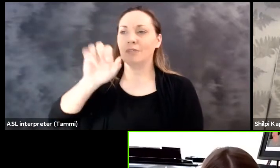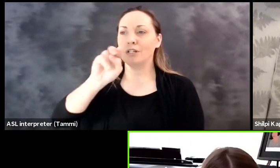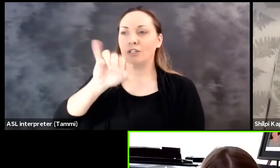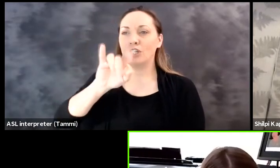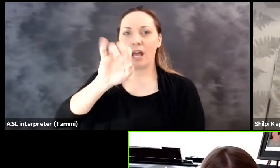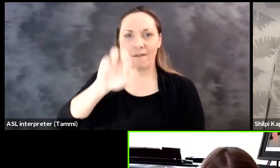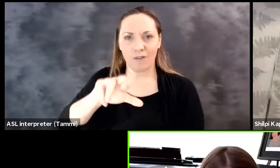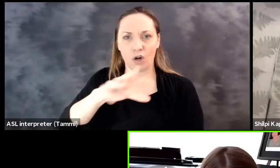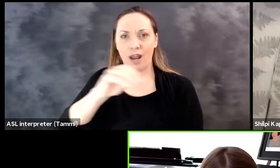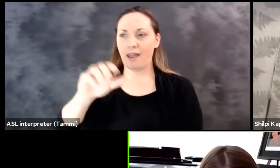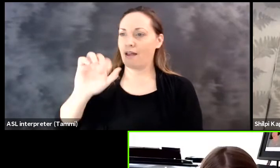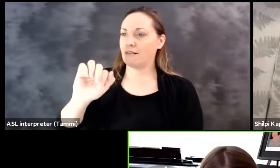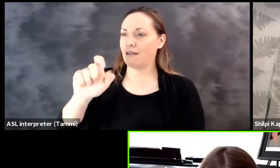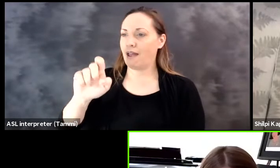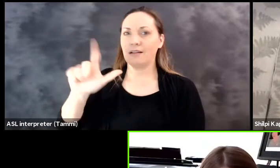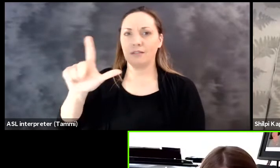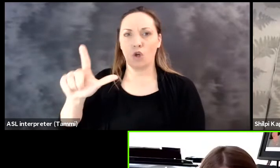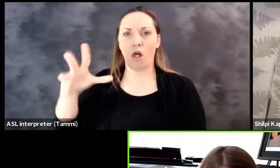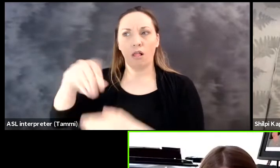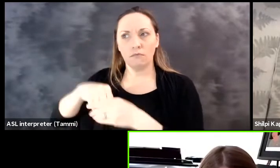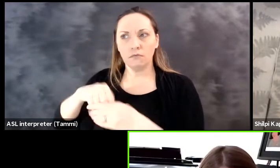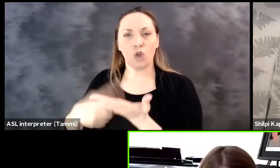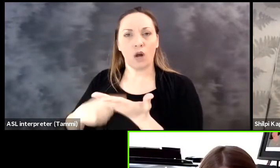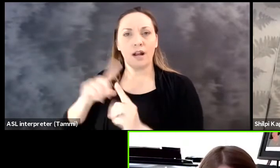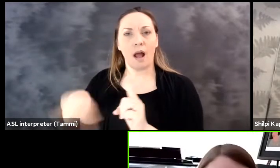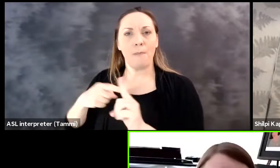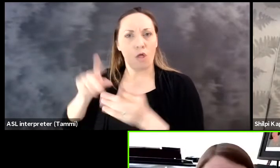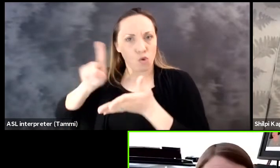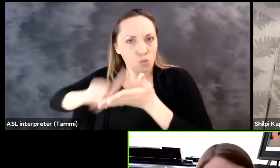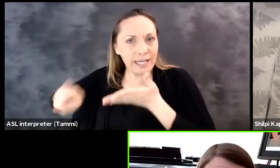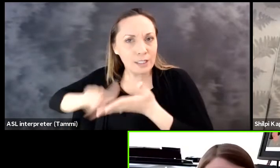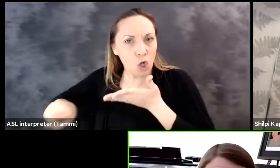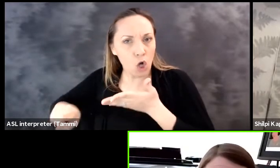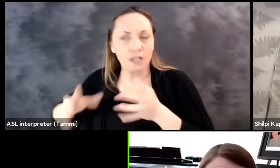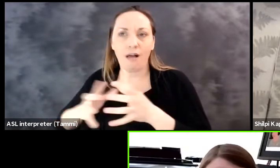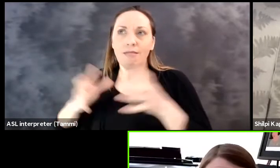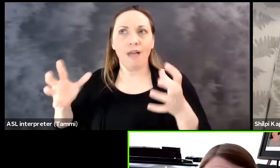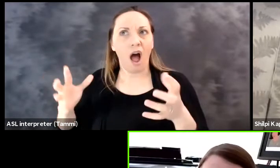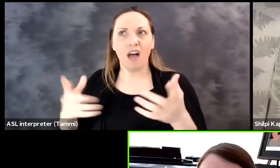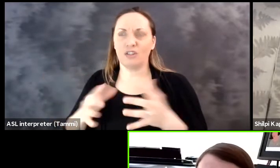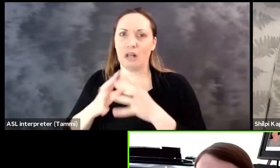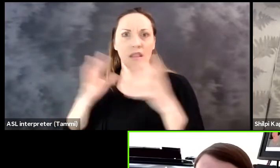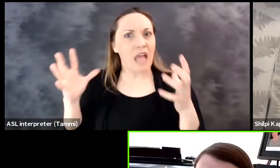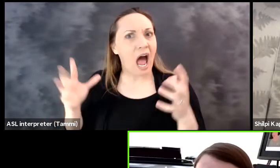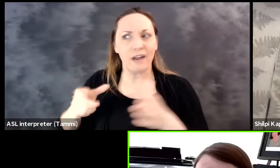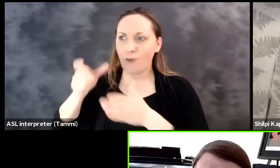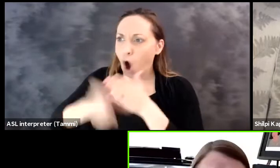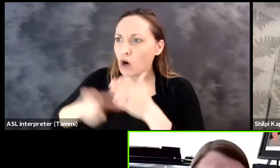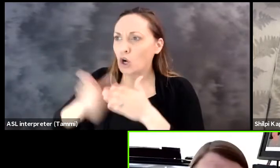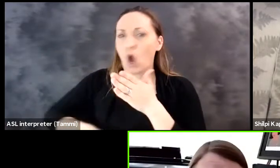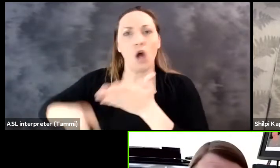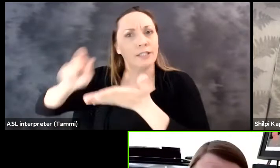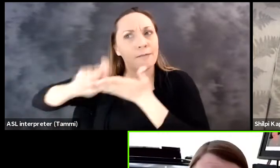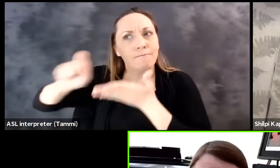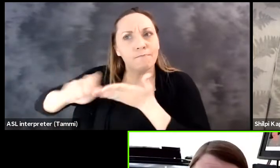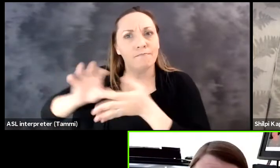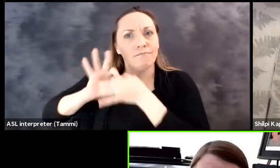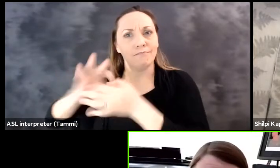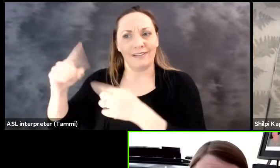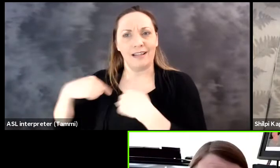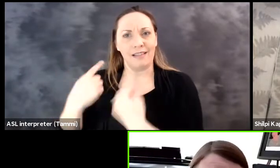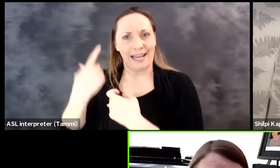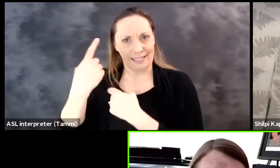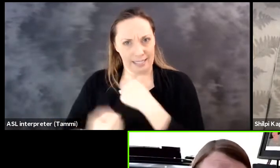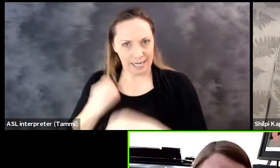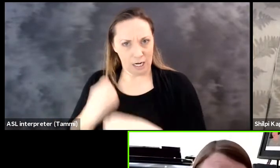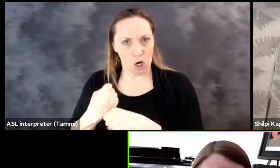research that you've done. I think it validates what a lot of us have lived through in the last year in our roles in accessibility